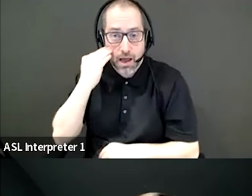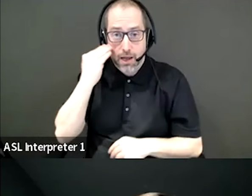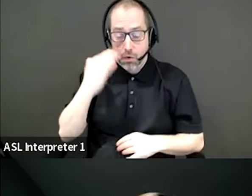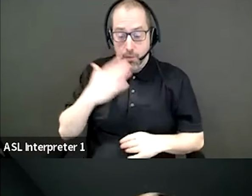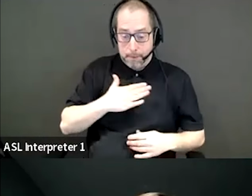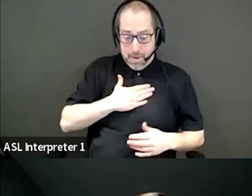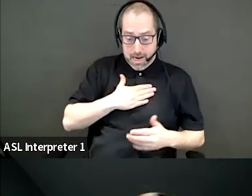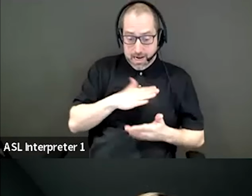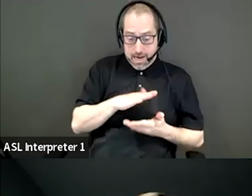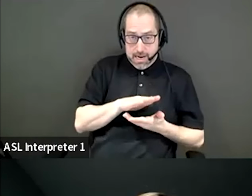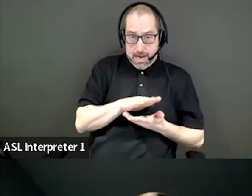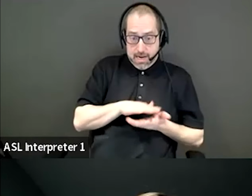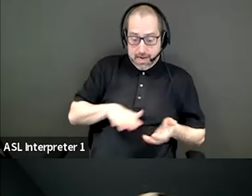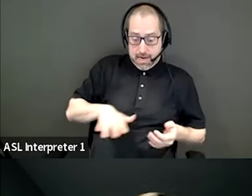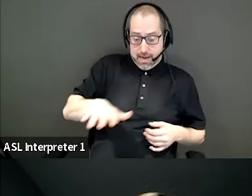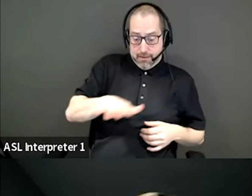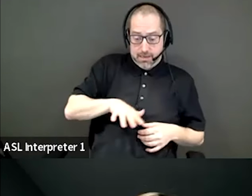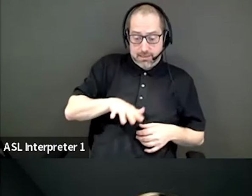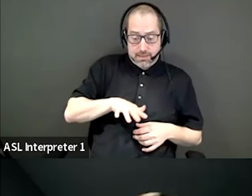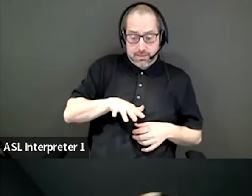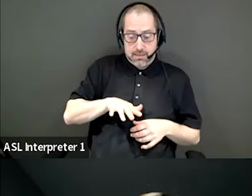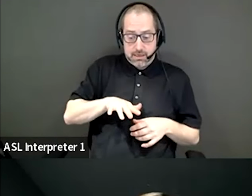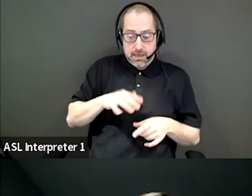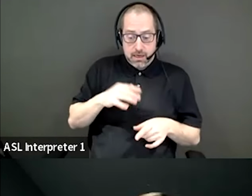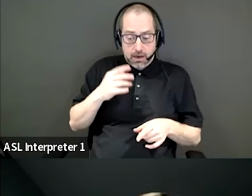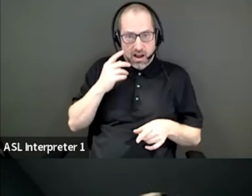that I think we had like